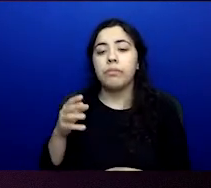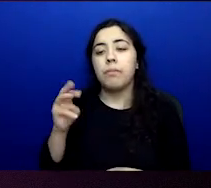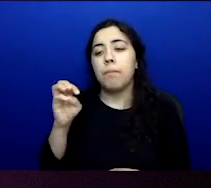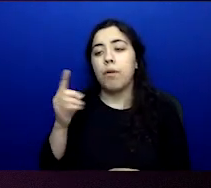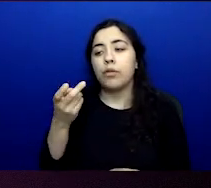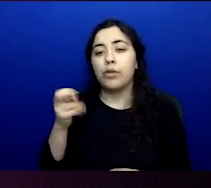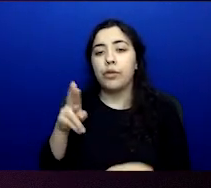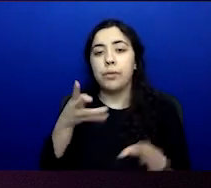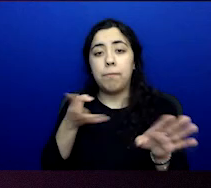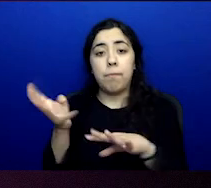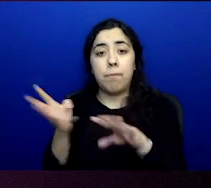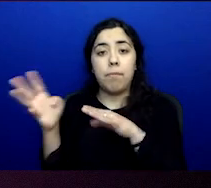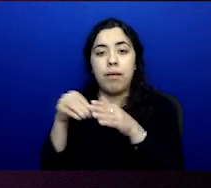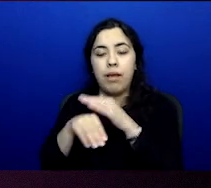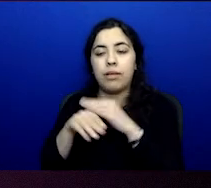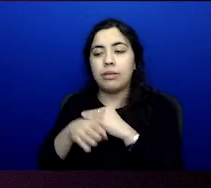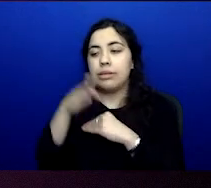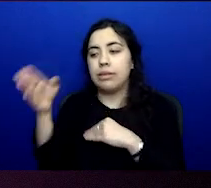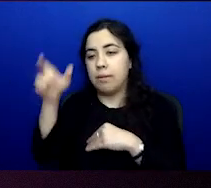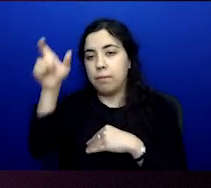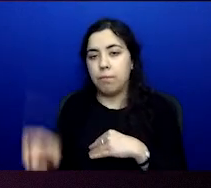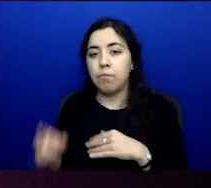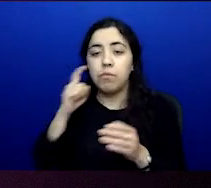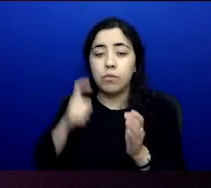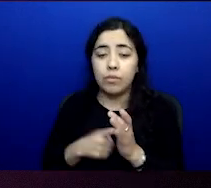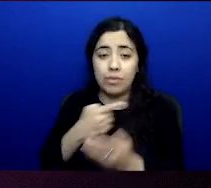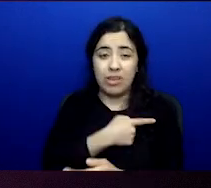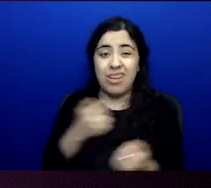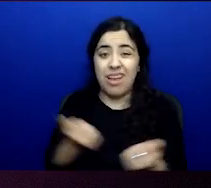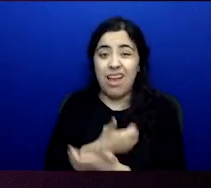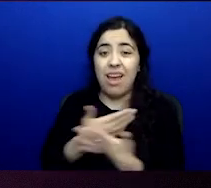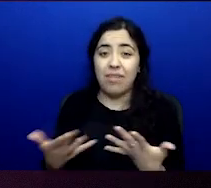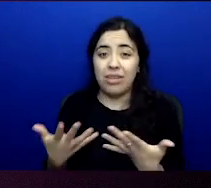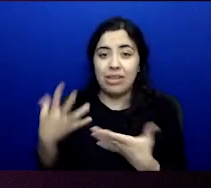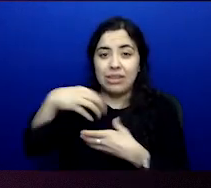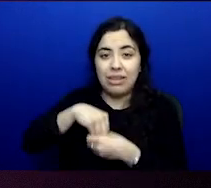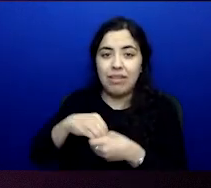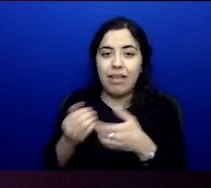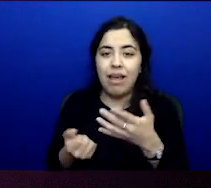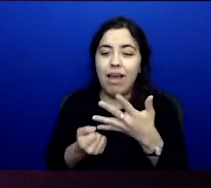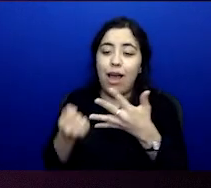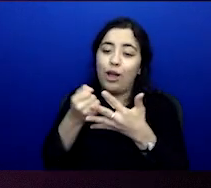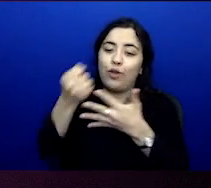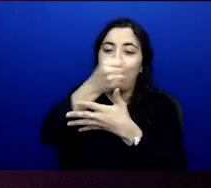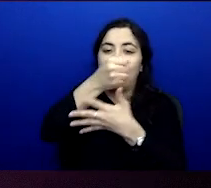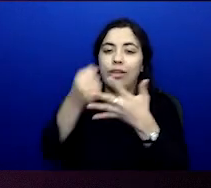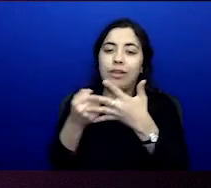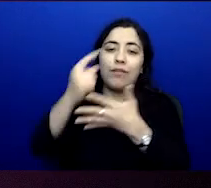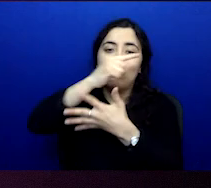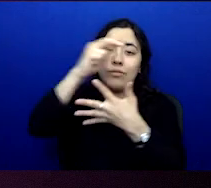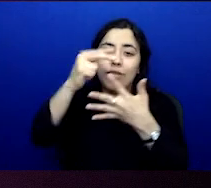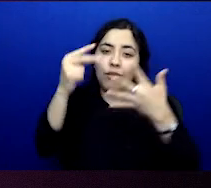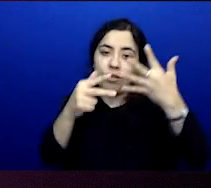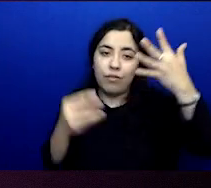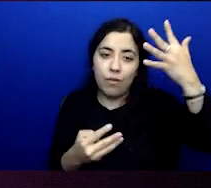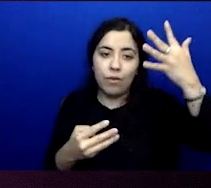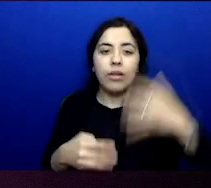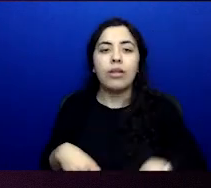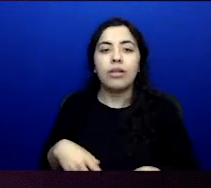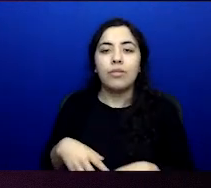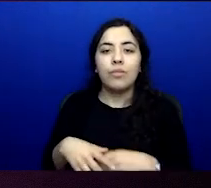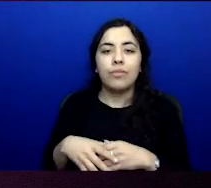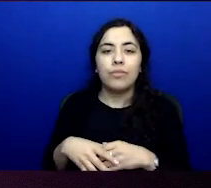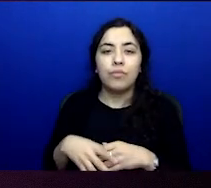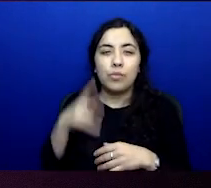accessing their pipelines on the sidebar. So you see here, everything is wrapped in that hierarchy of a parent, child modular pipeline, and so